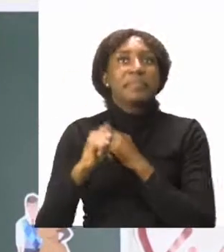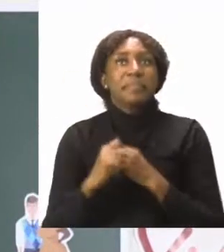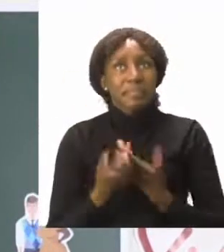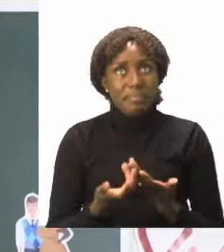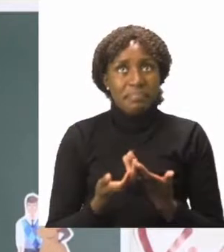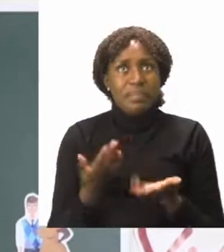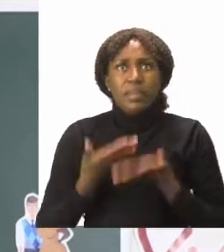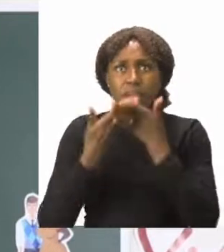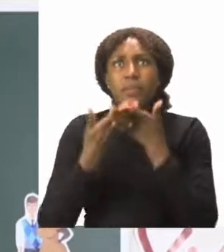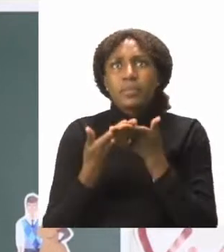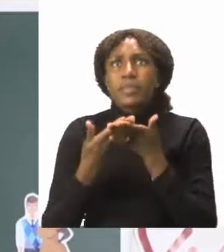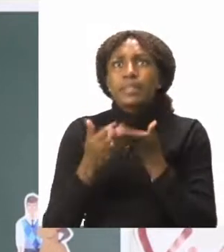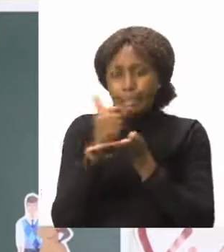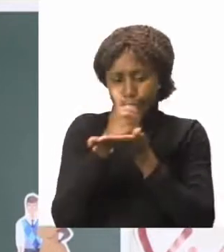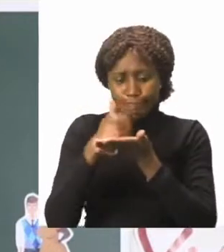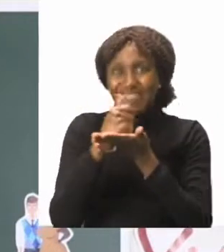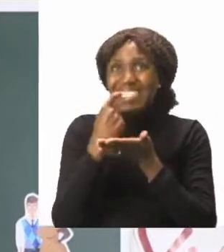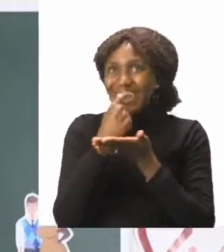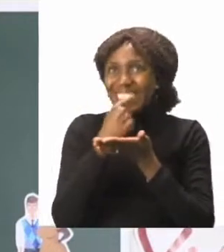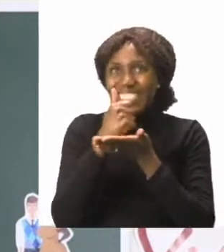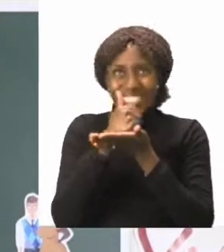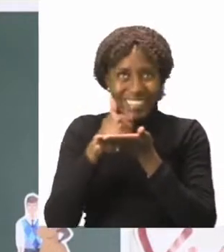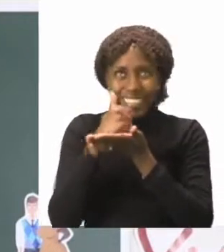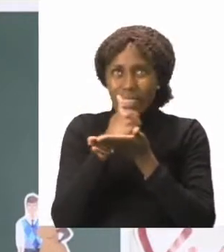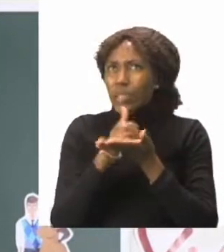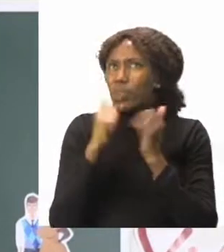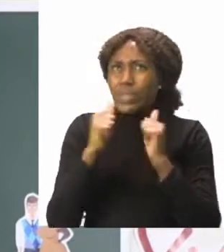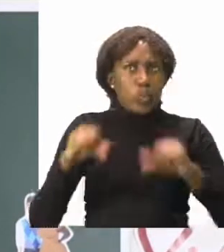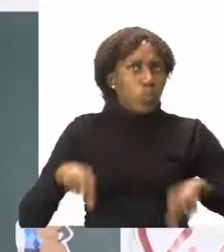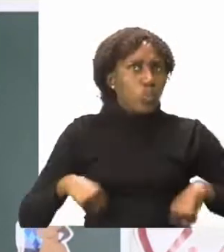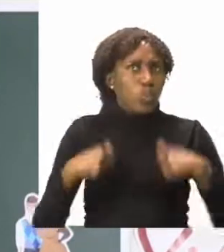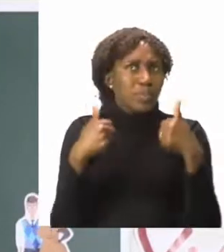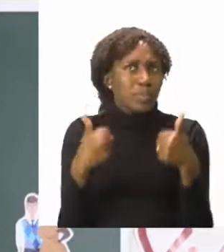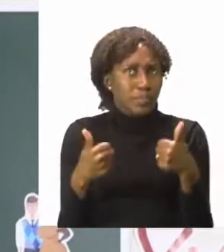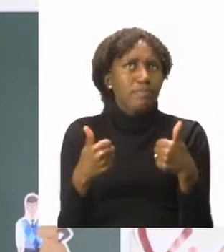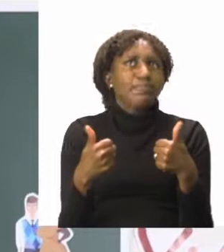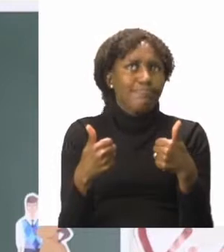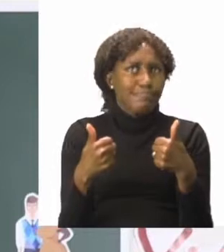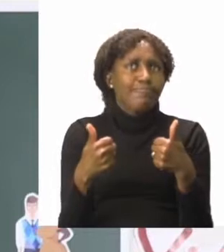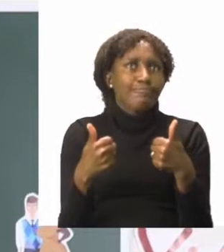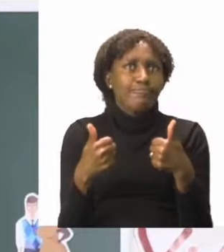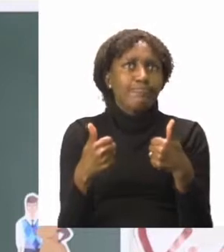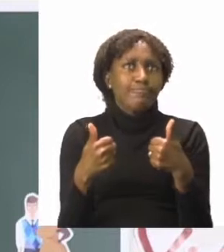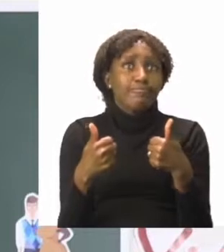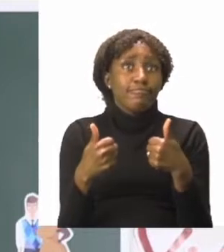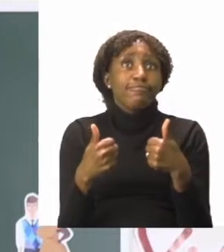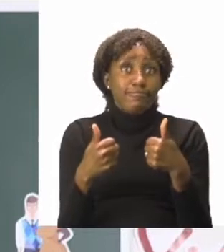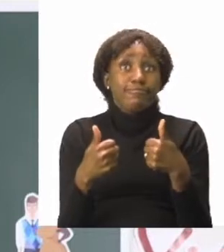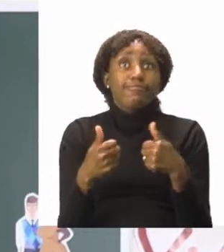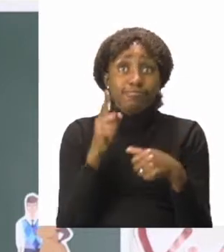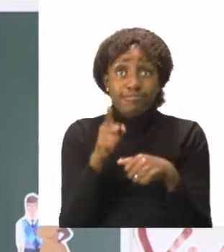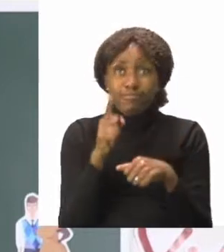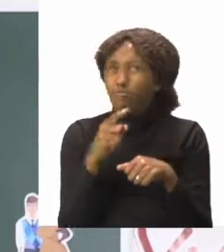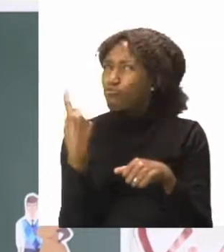teeth nice and healthy. A dentist is a type of doctor that only deals with